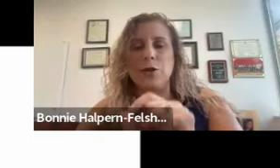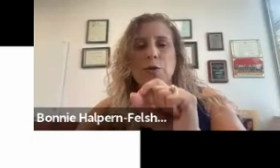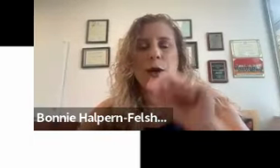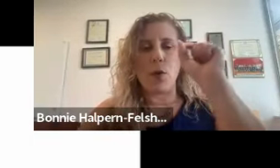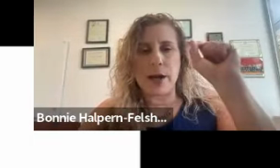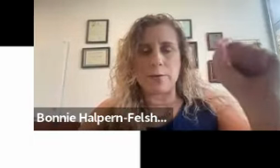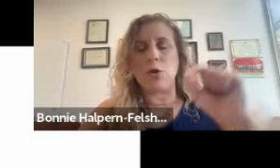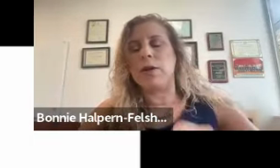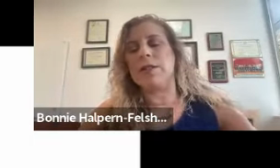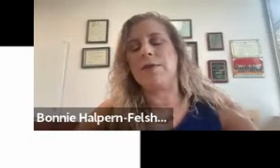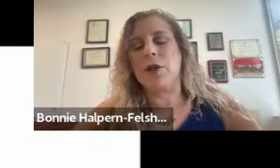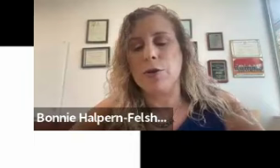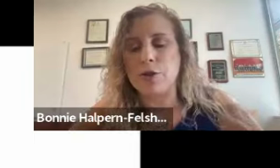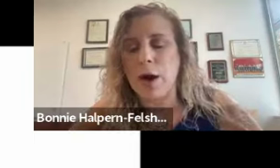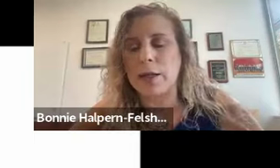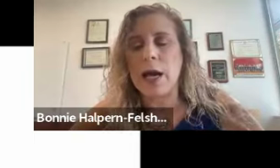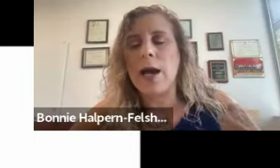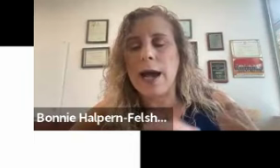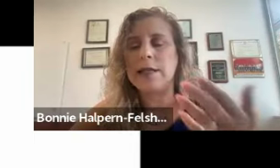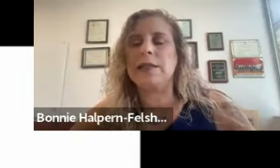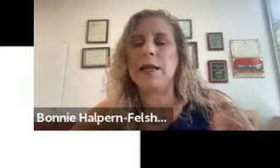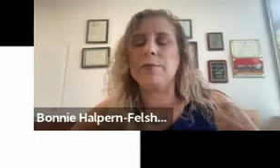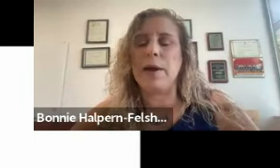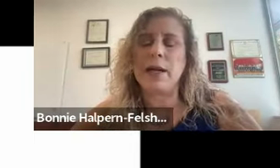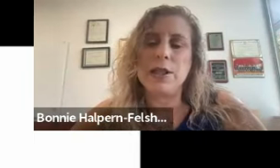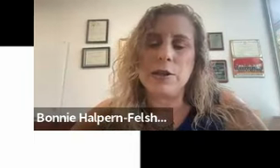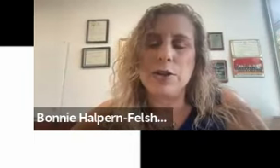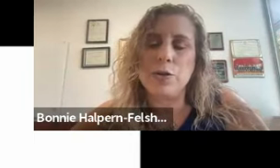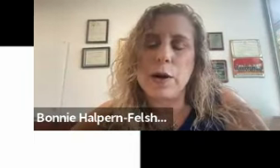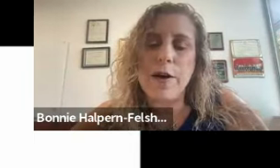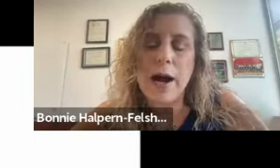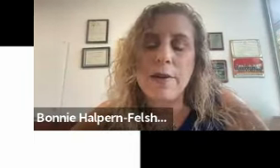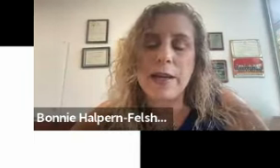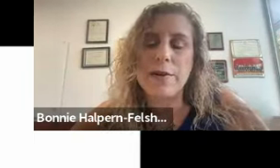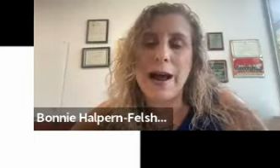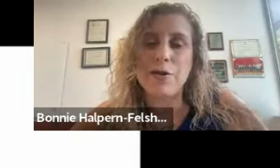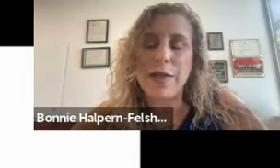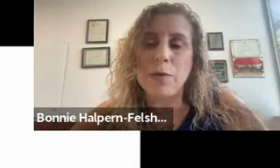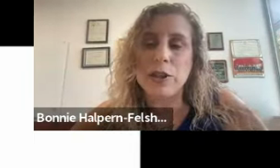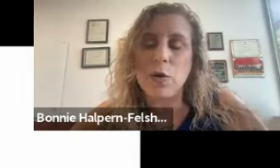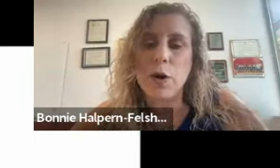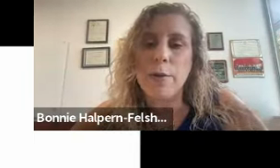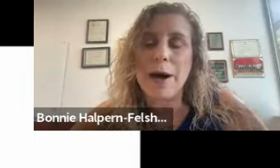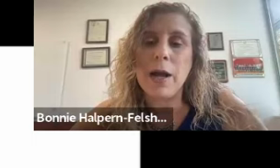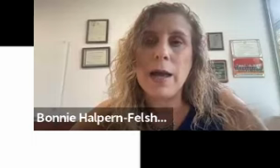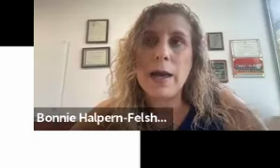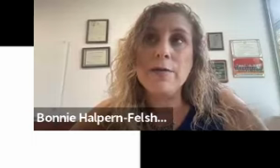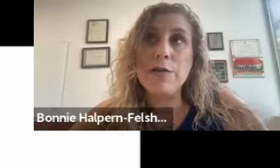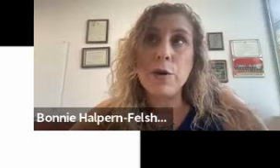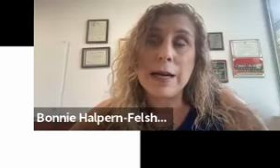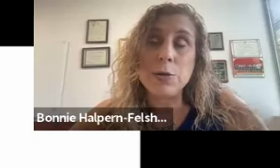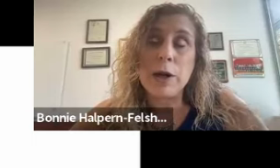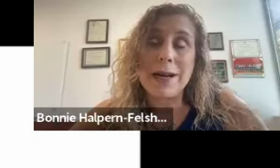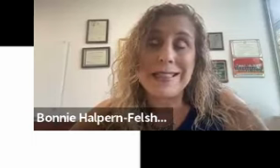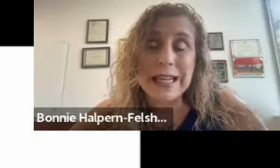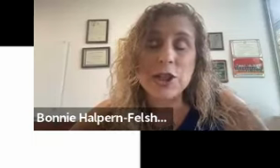day I turned 21, I'm totally safe to go use drugs. As I said, brain continues till 25. And even after that, we still worry about, even if